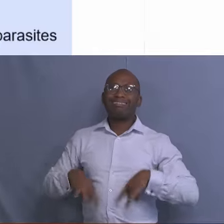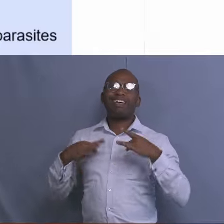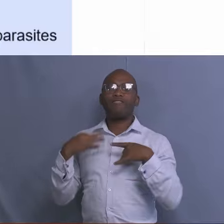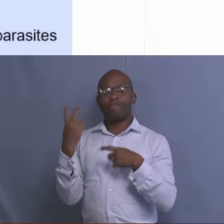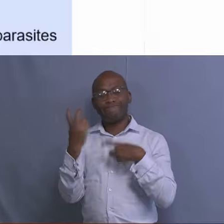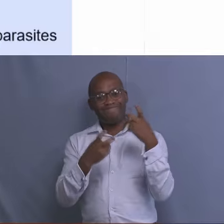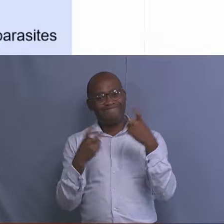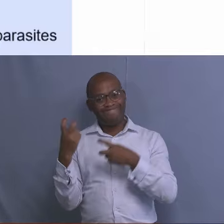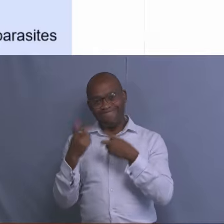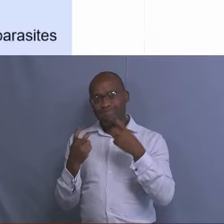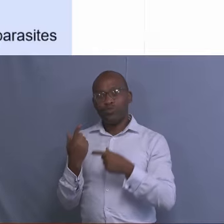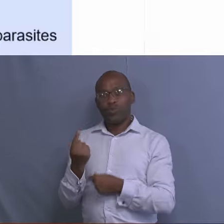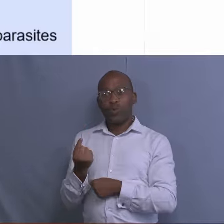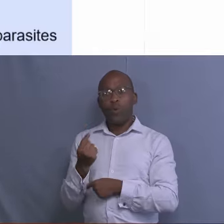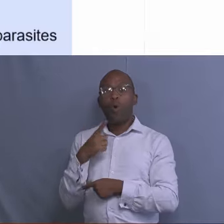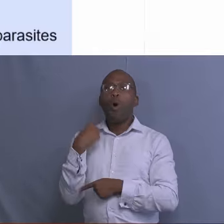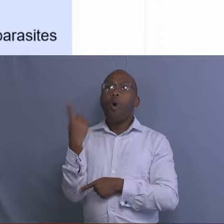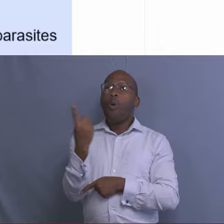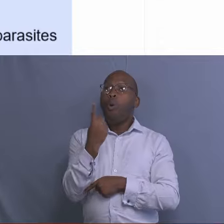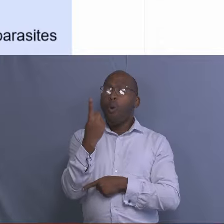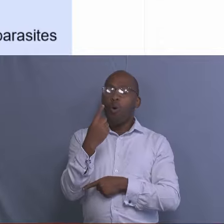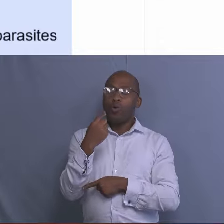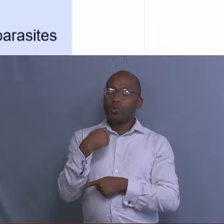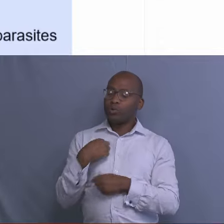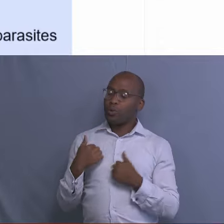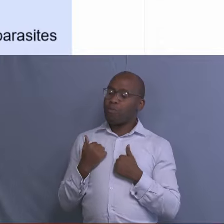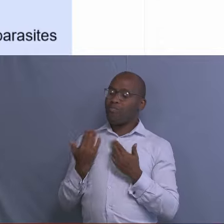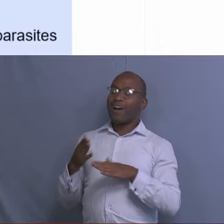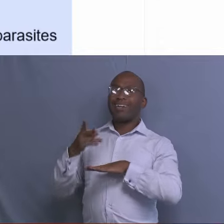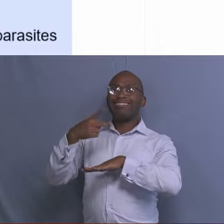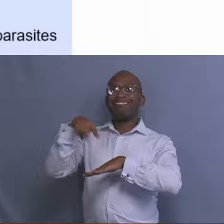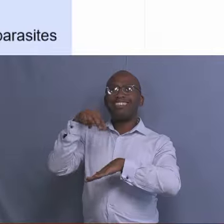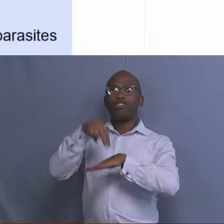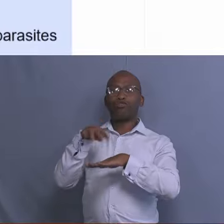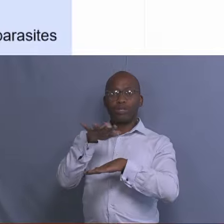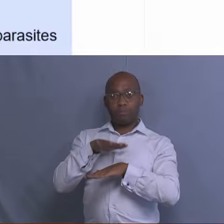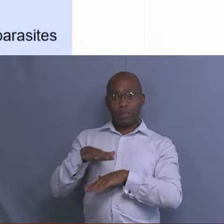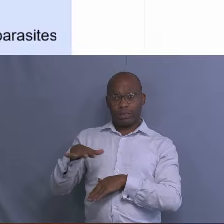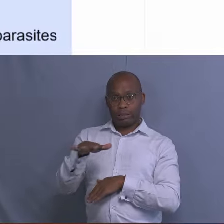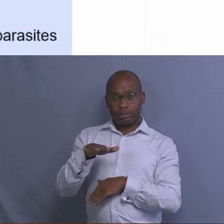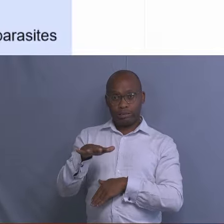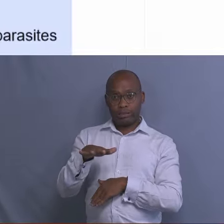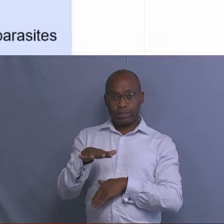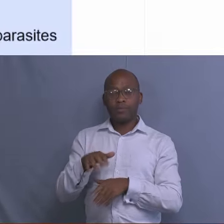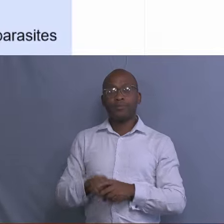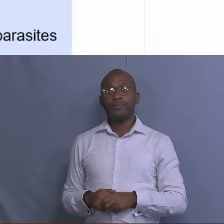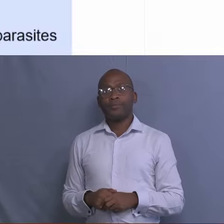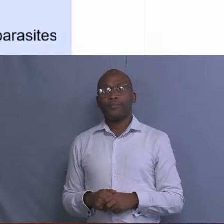are as natural as possible. Now, the labor efficiency